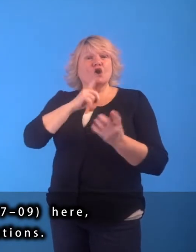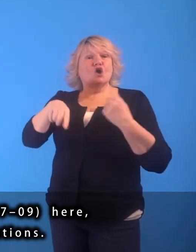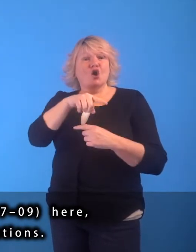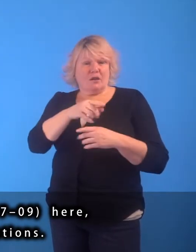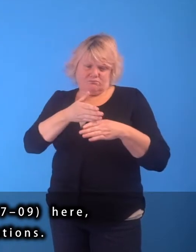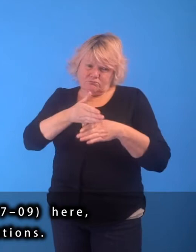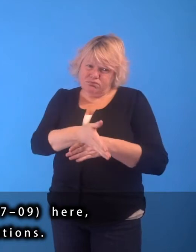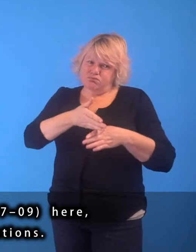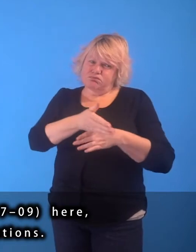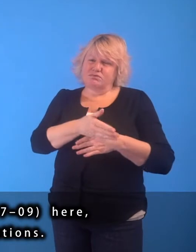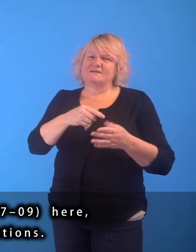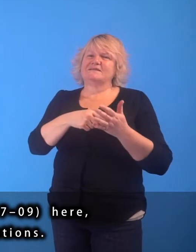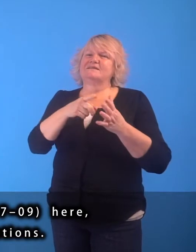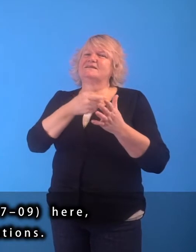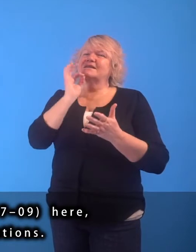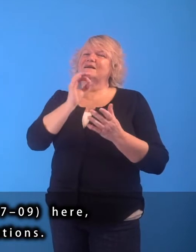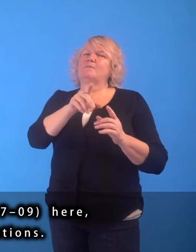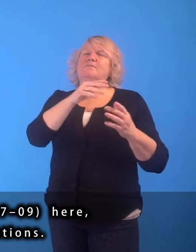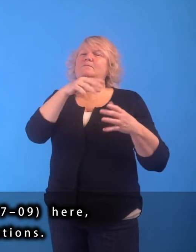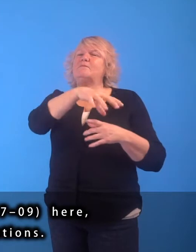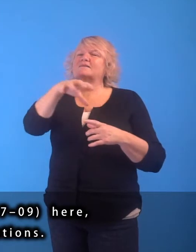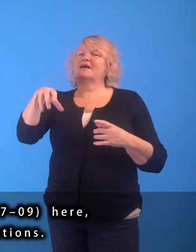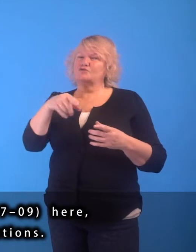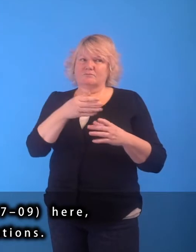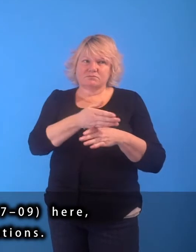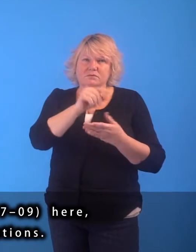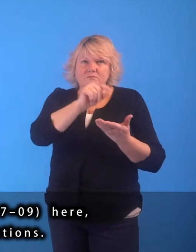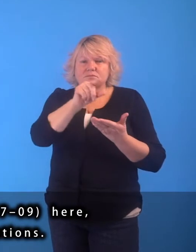working hard in tea plantations.